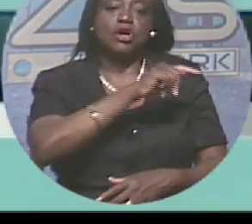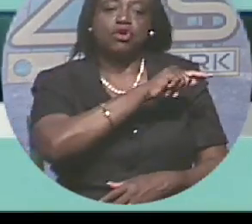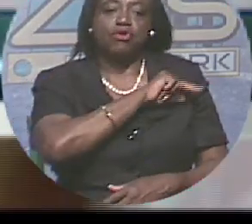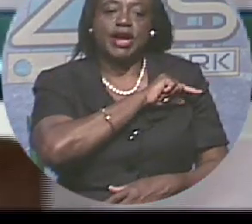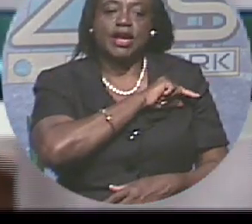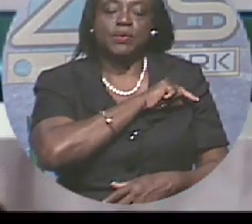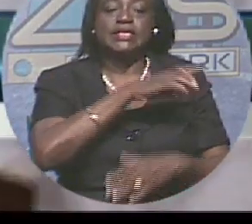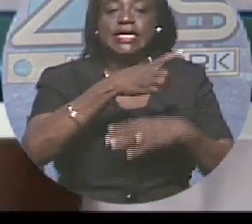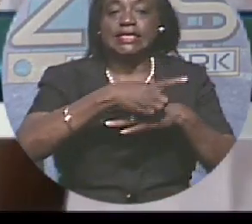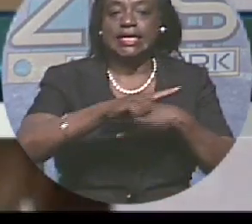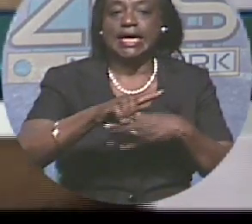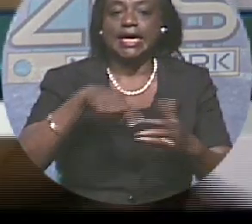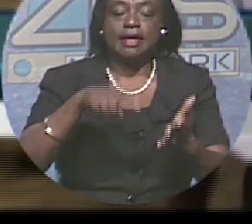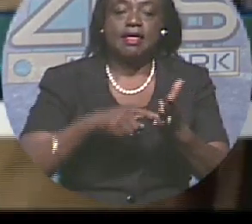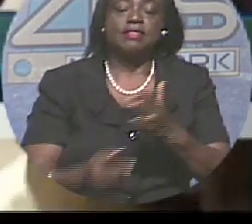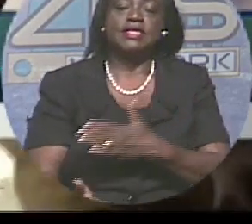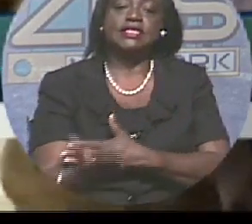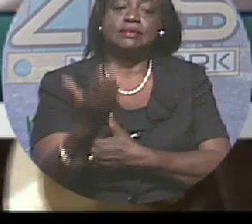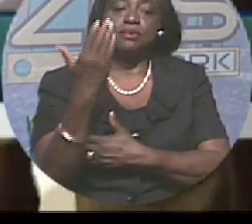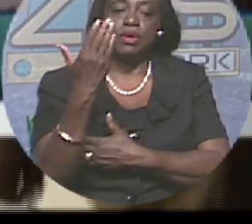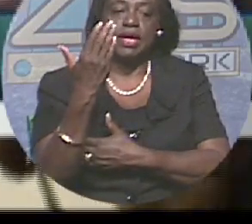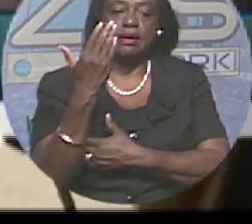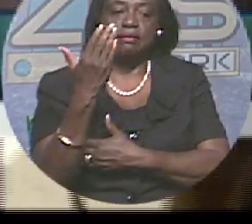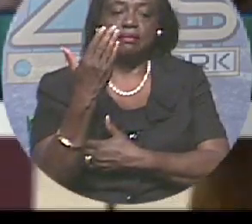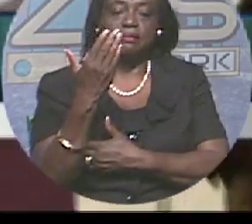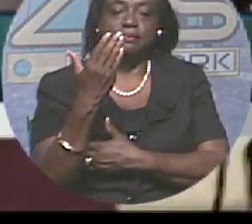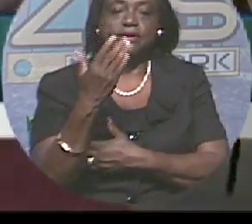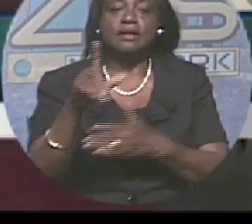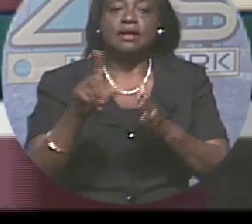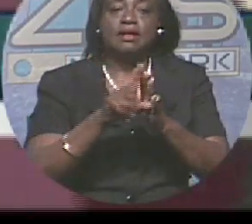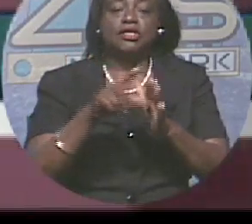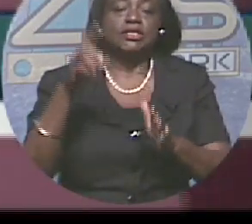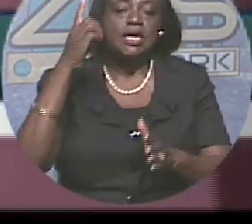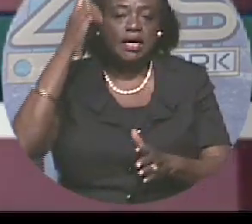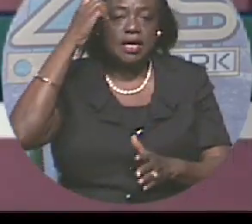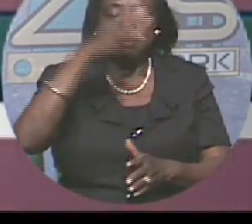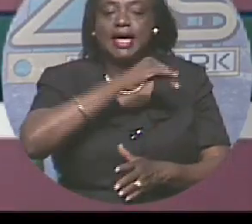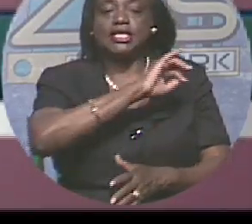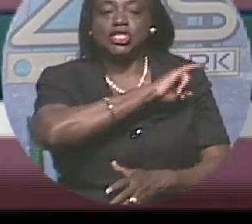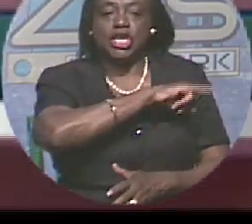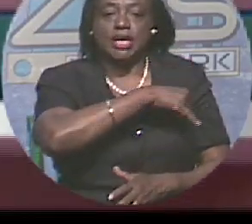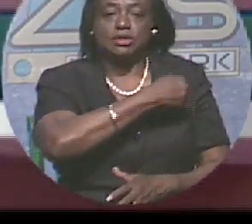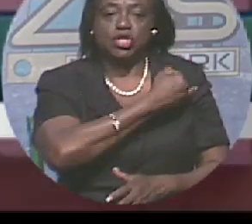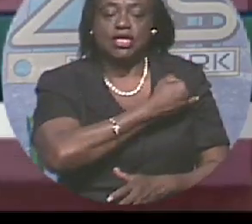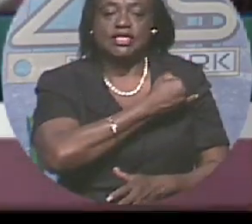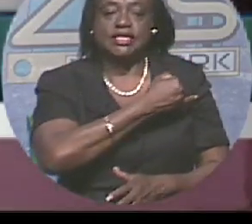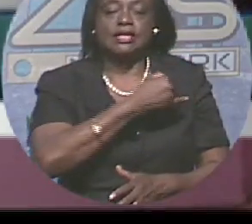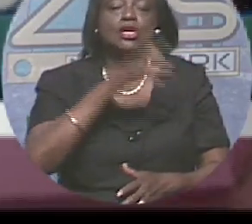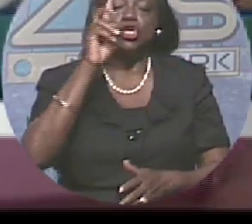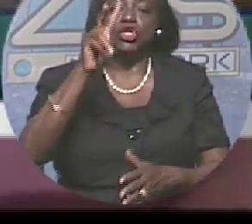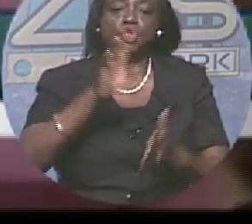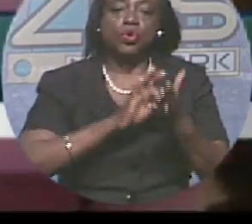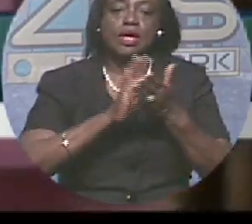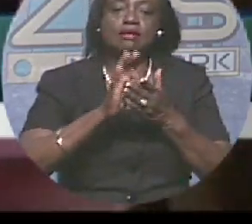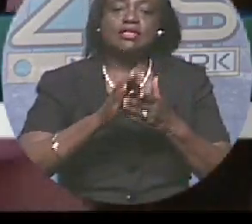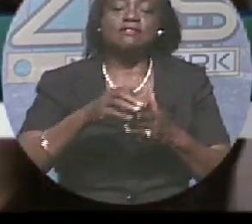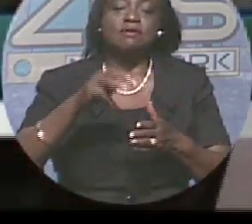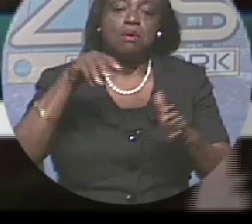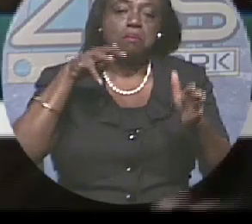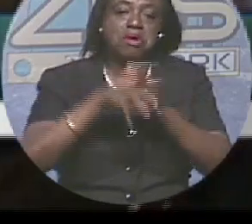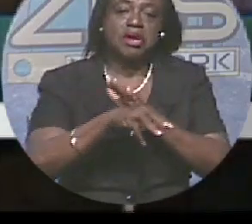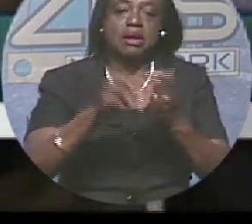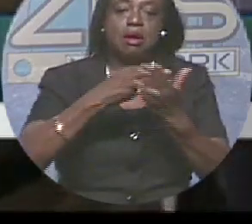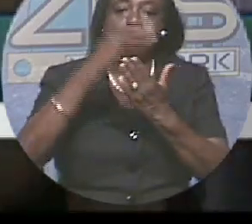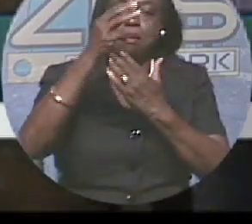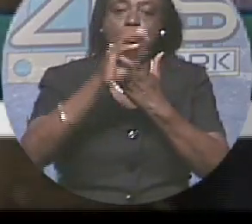this morning. Zint Warren Duncombe and James Johnson were convicted on two counts of murder back in March of this year. Prosecutors